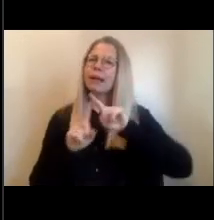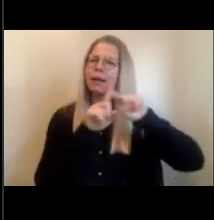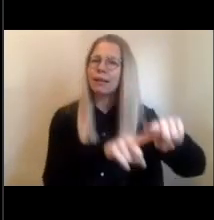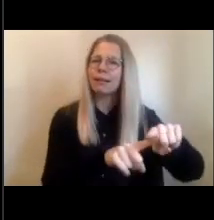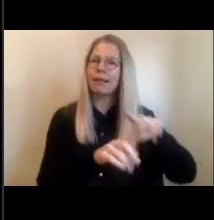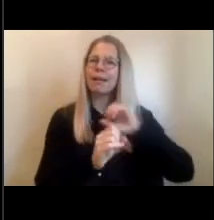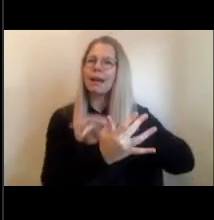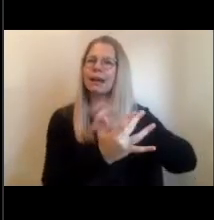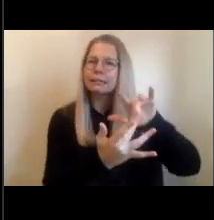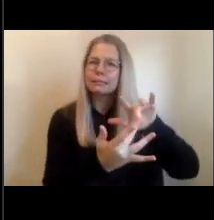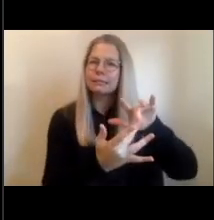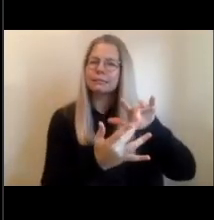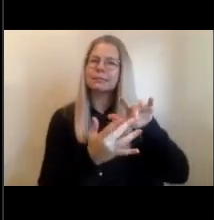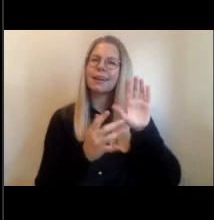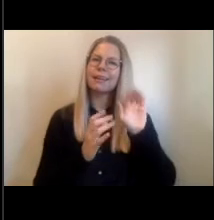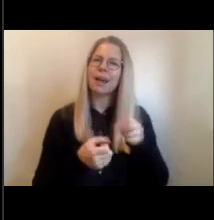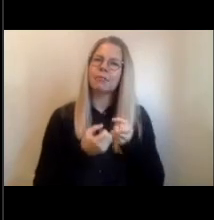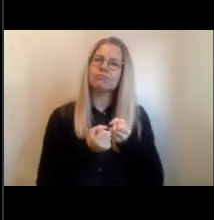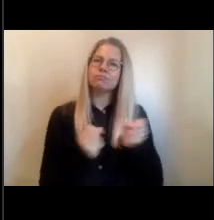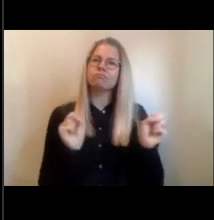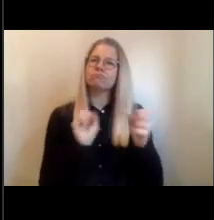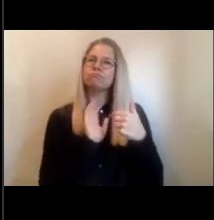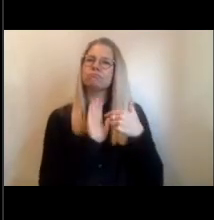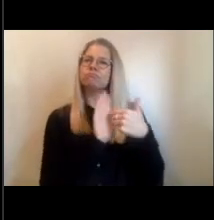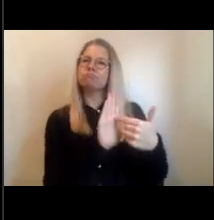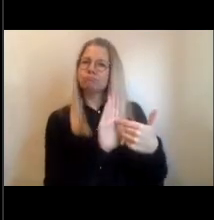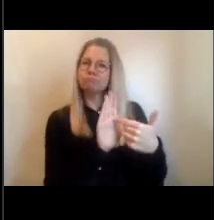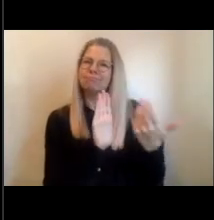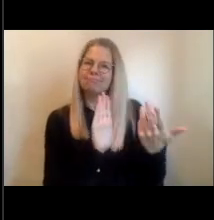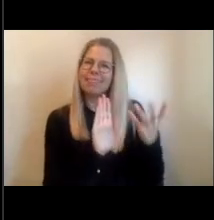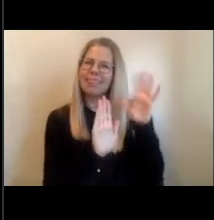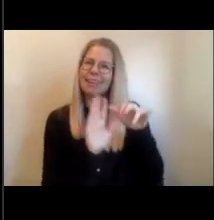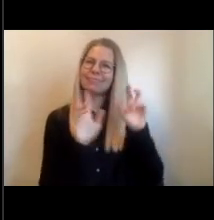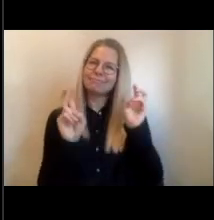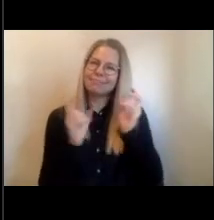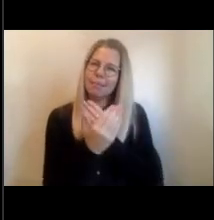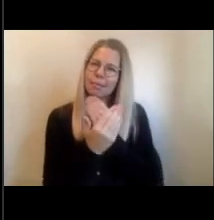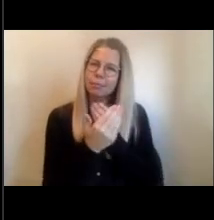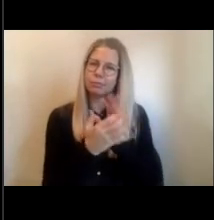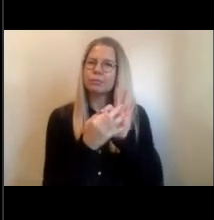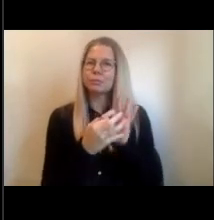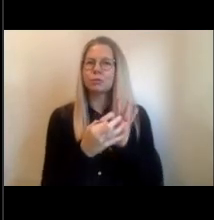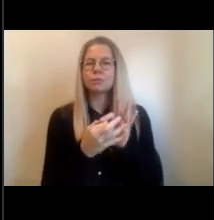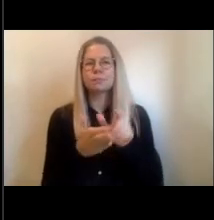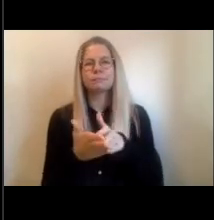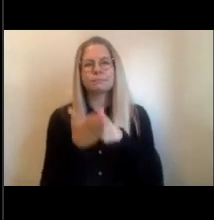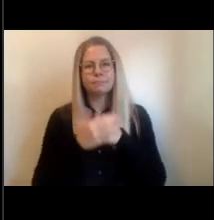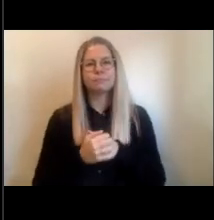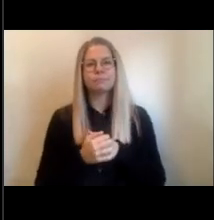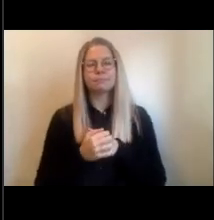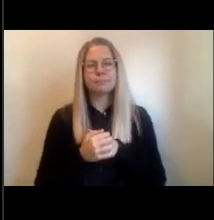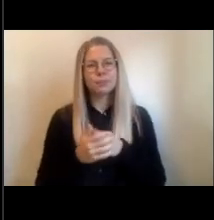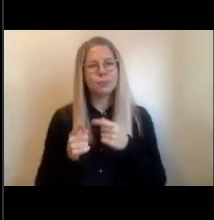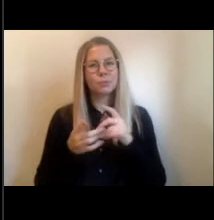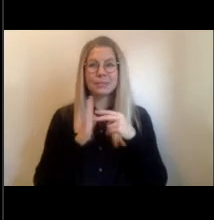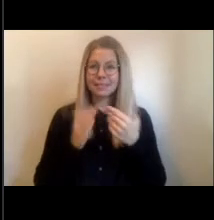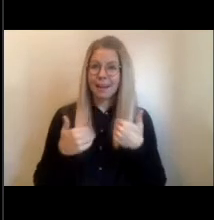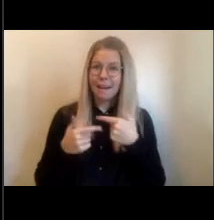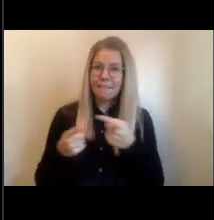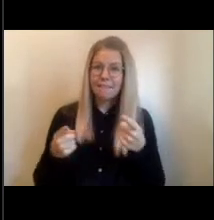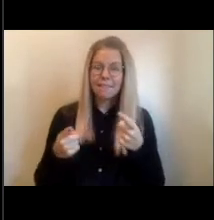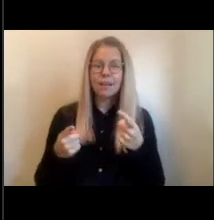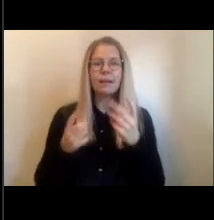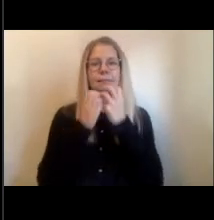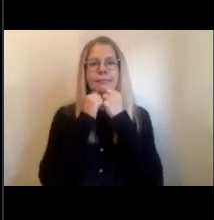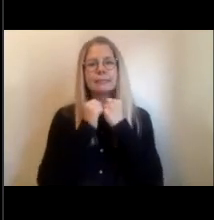be open with. These close relationships are incredibly important to maintain. We need to hold on to those. The health risks